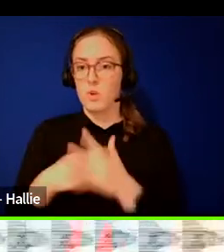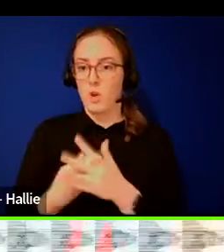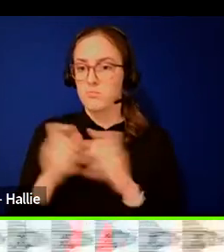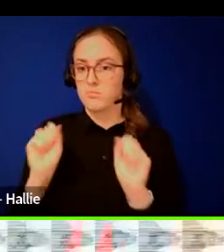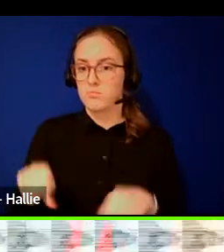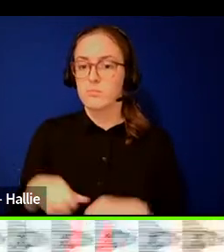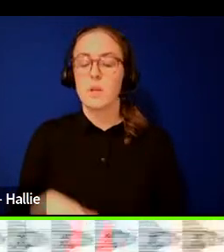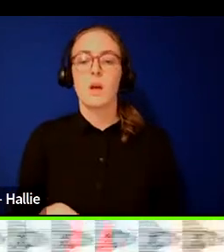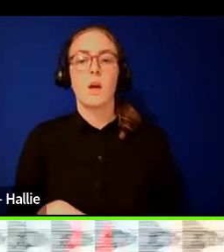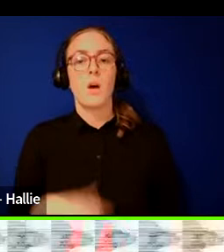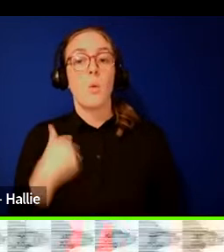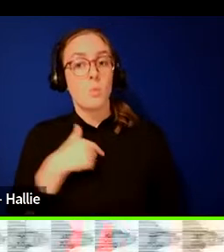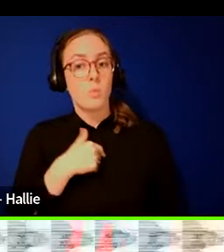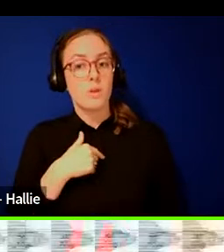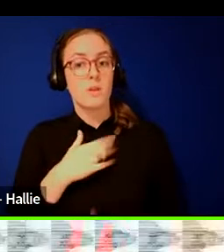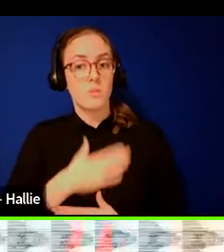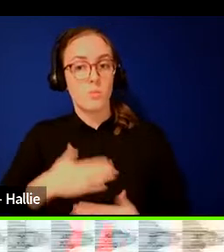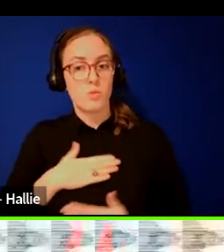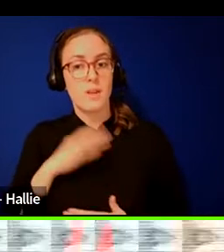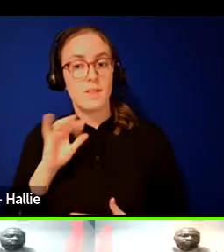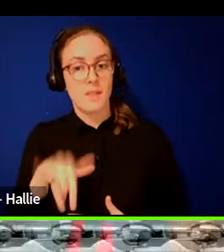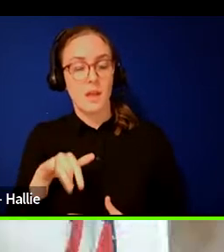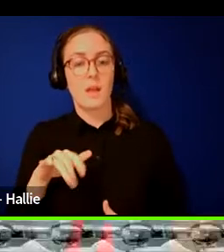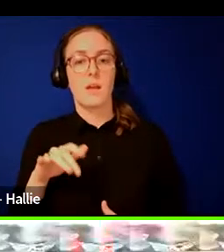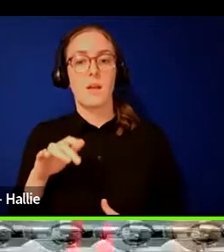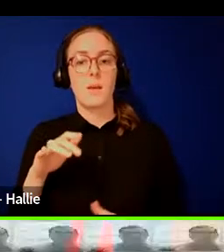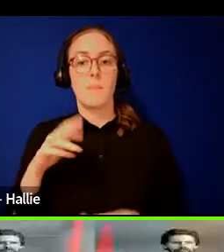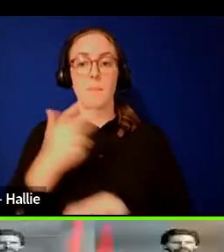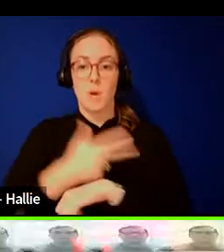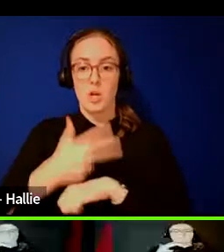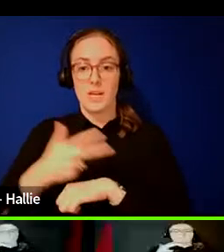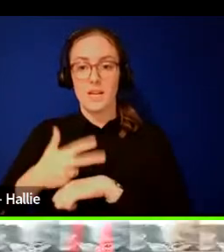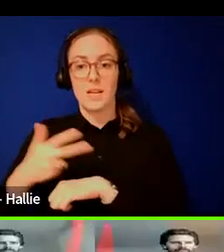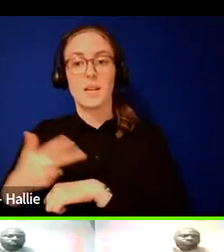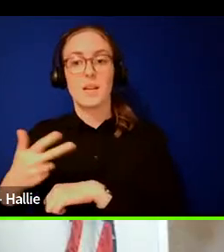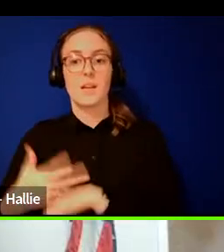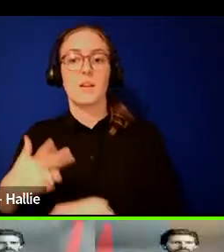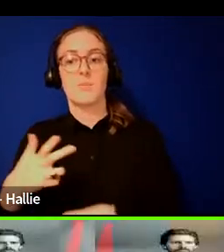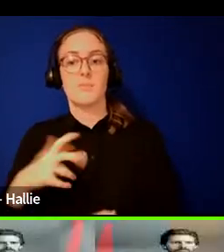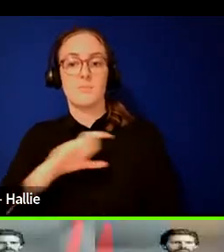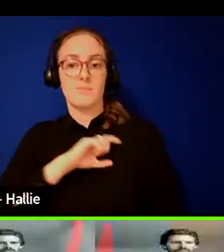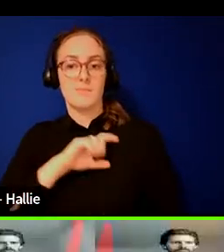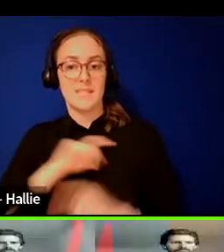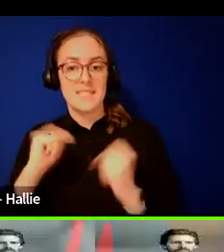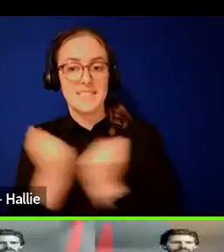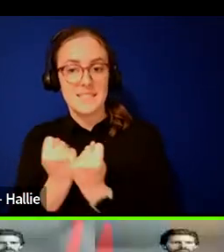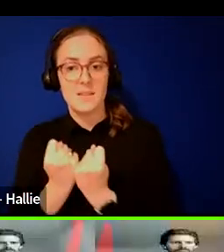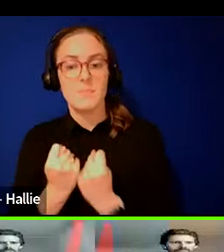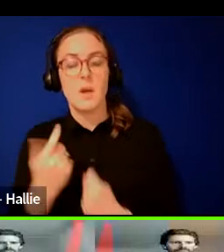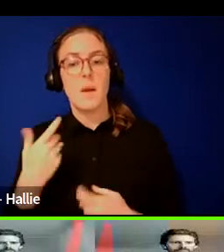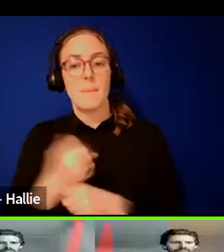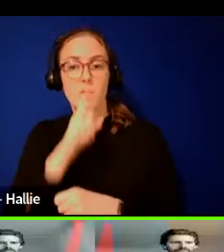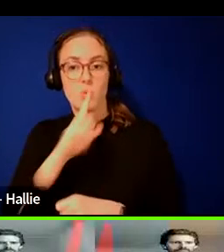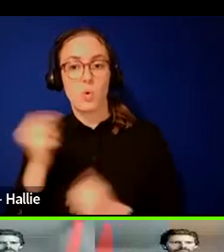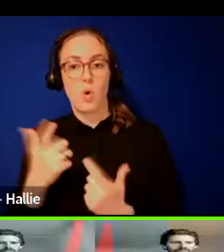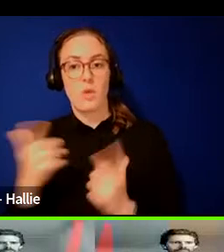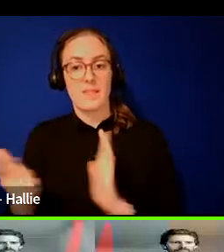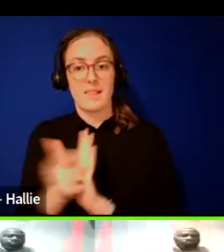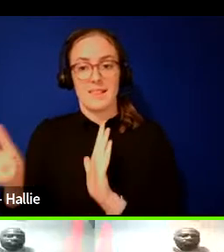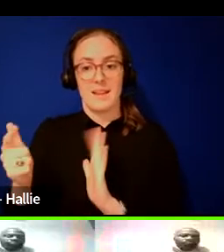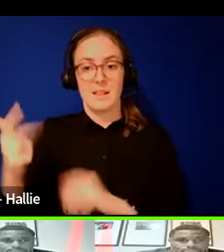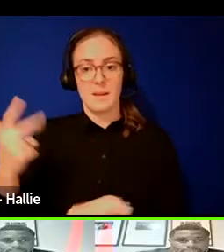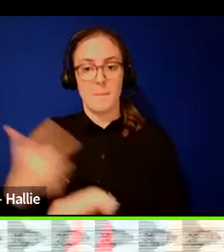We certainly appreciate the parking enforcement team that are keeping all those illegally parked vehicles there, but we're not